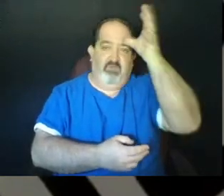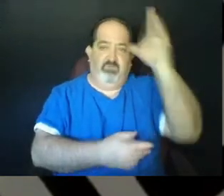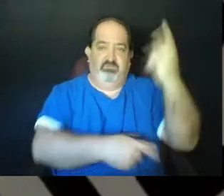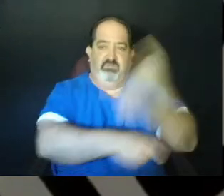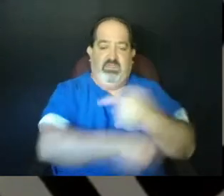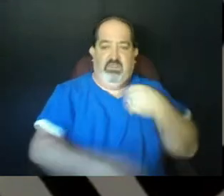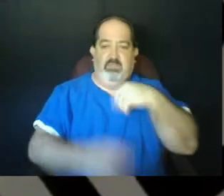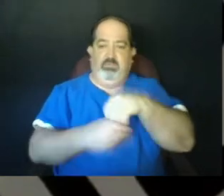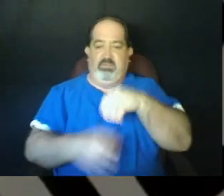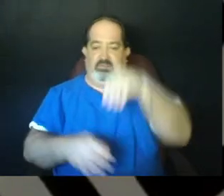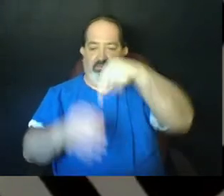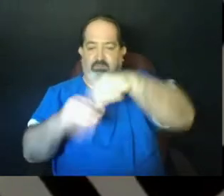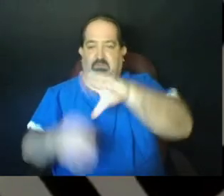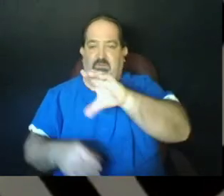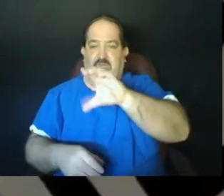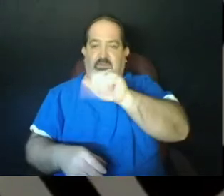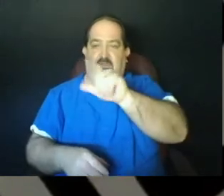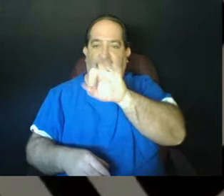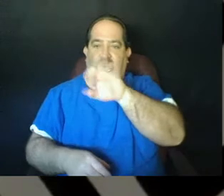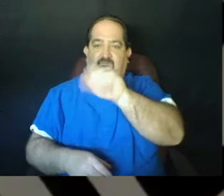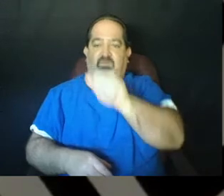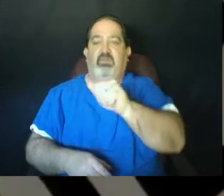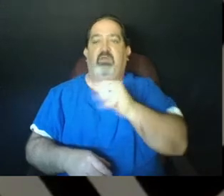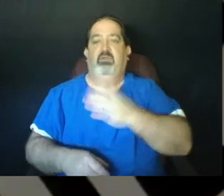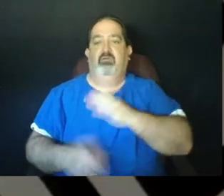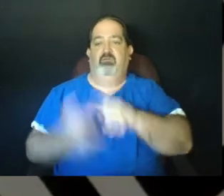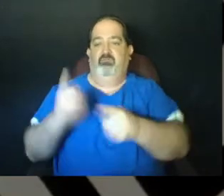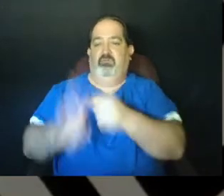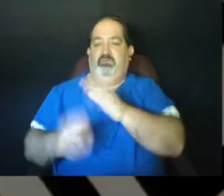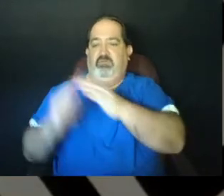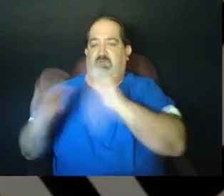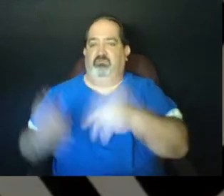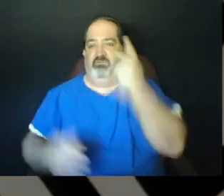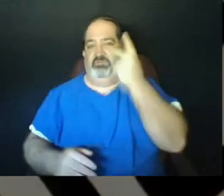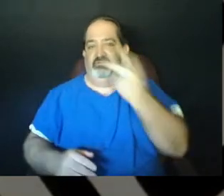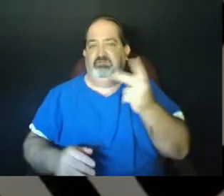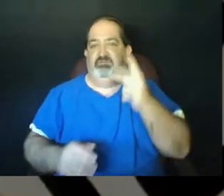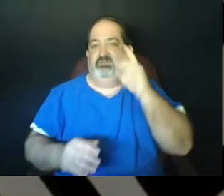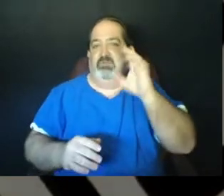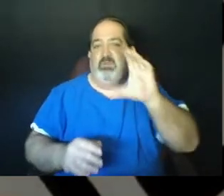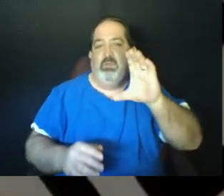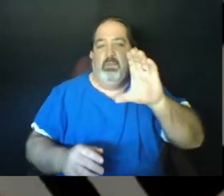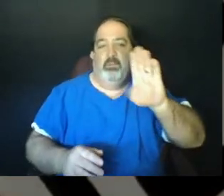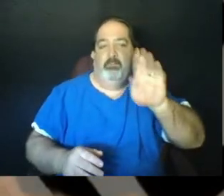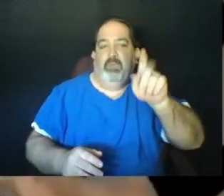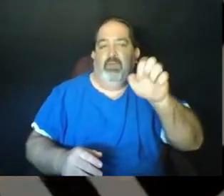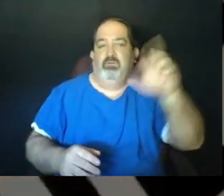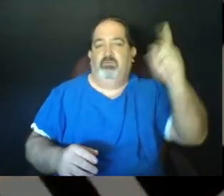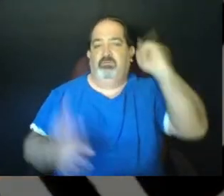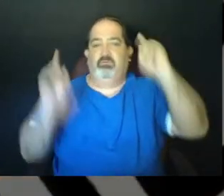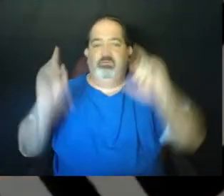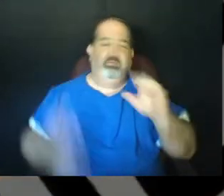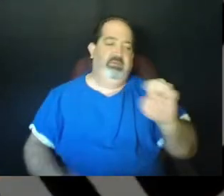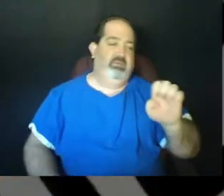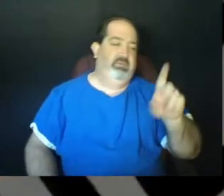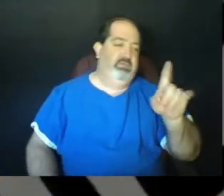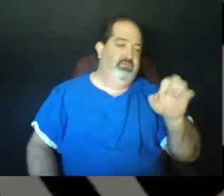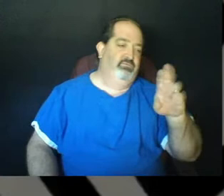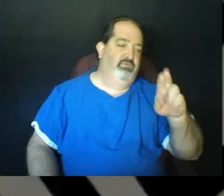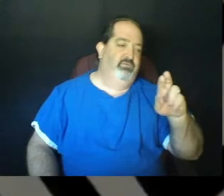deep Calafia at a friend's house. As you see the banners behind me, you may know who they are. The late, great Edric of